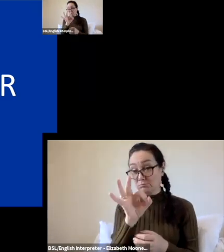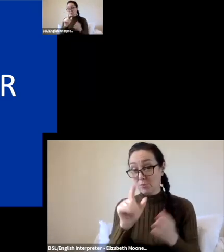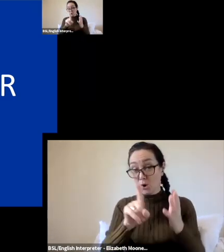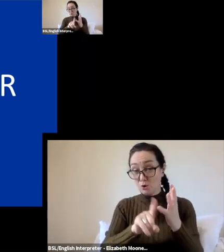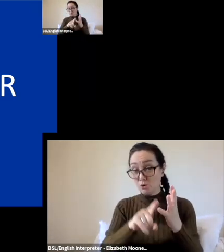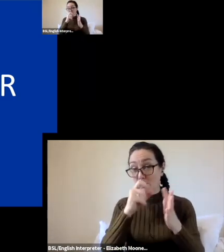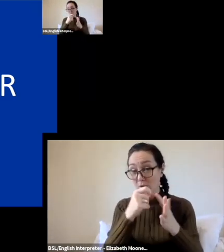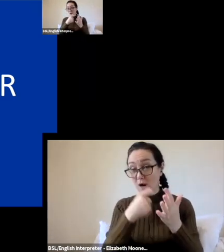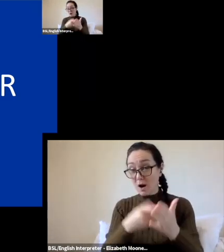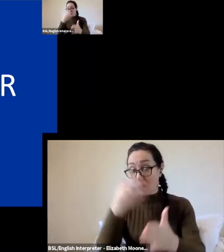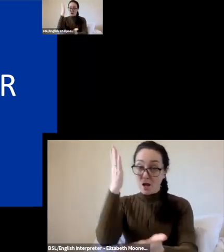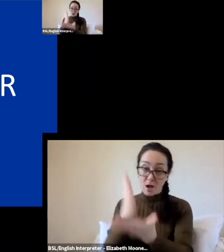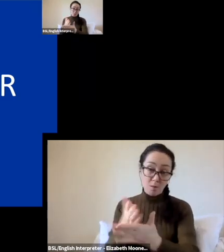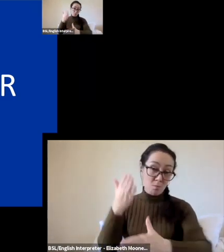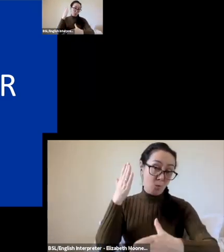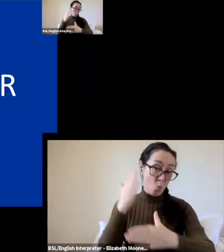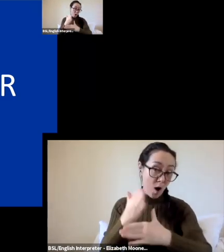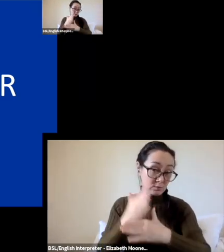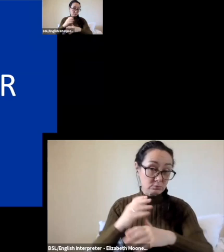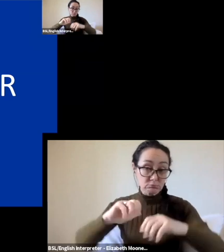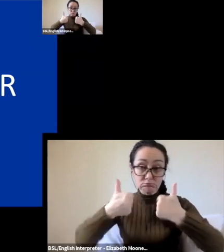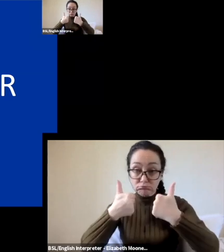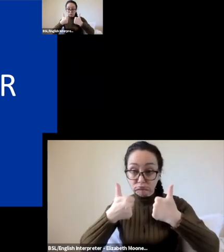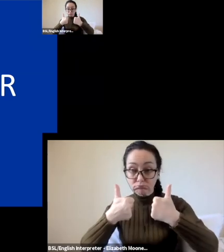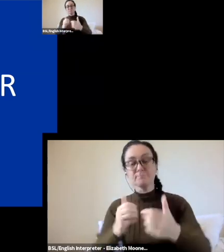this mechanism is or not effective.